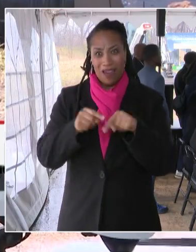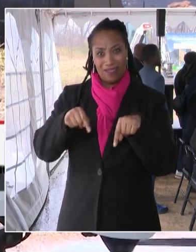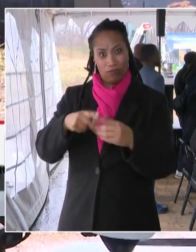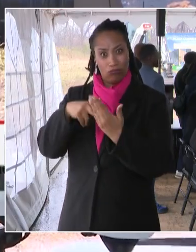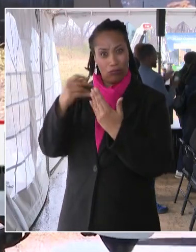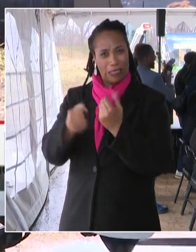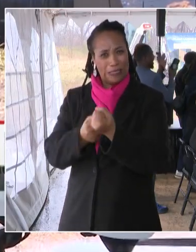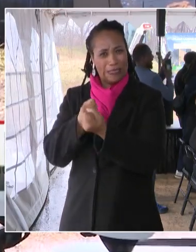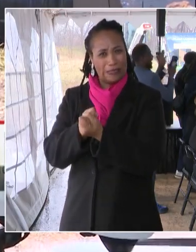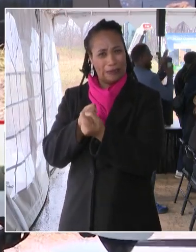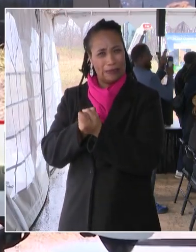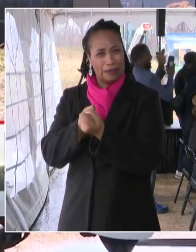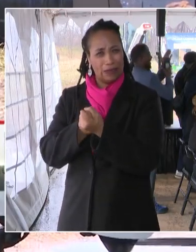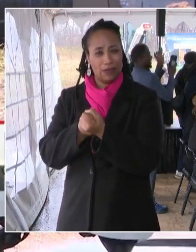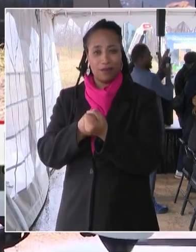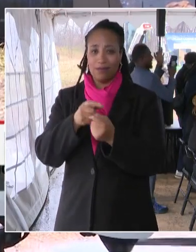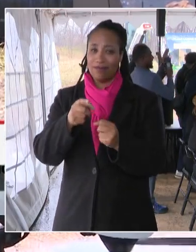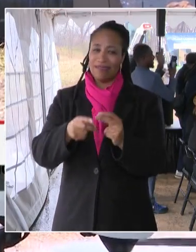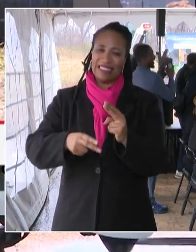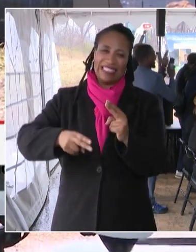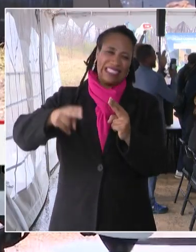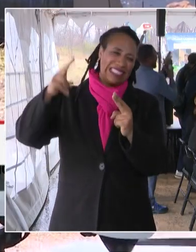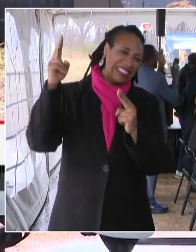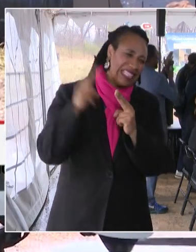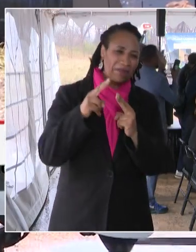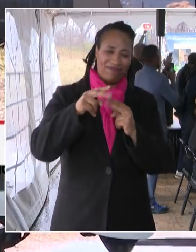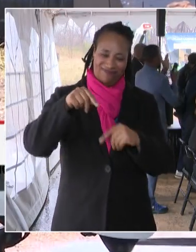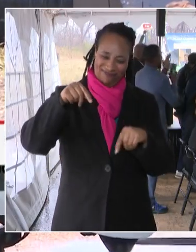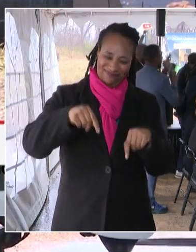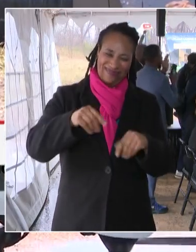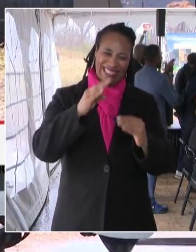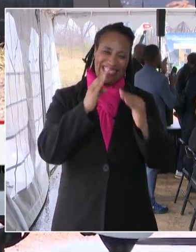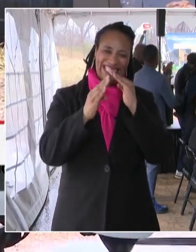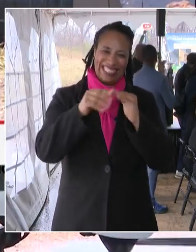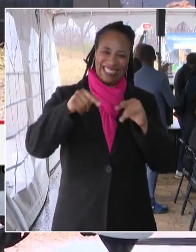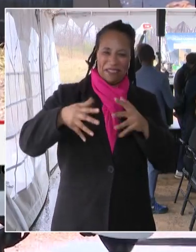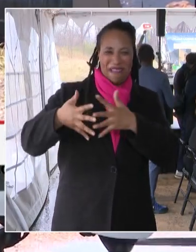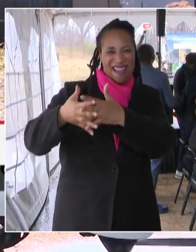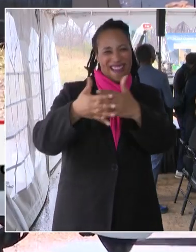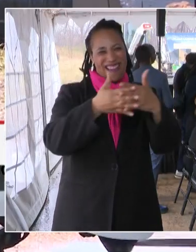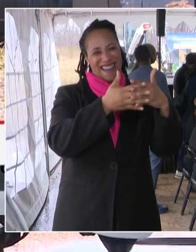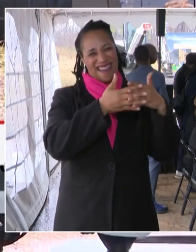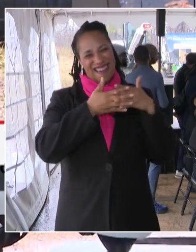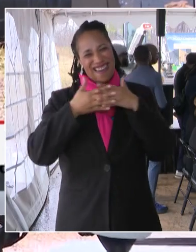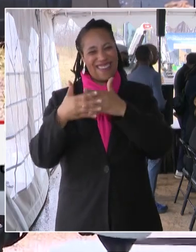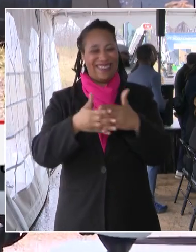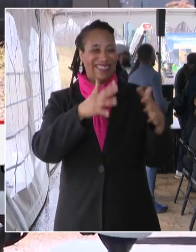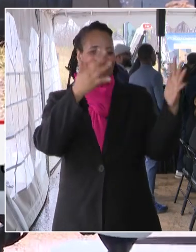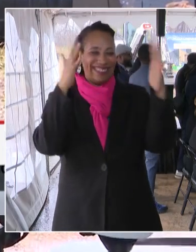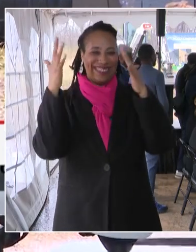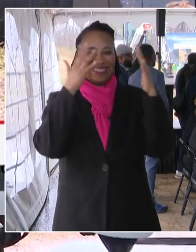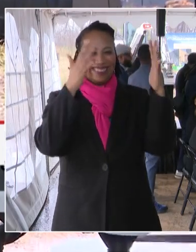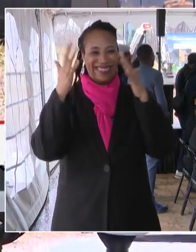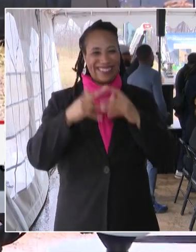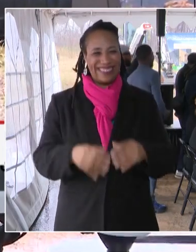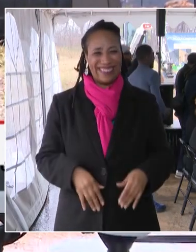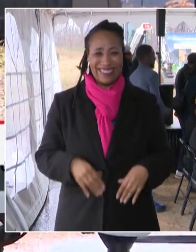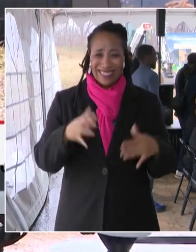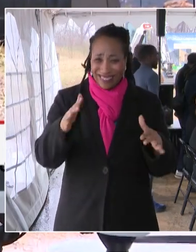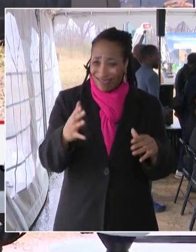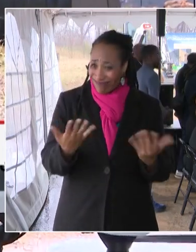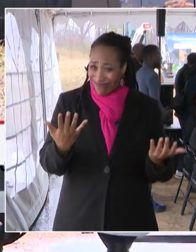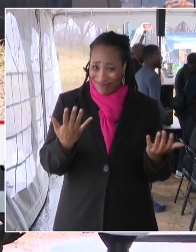city in our nation, nation's capital.